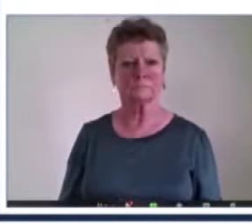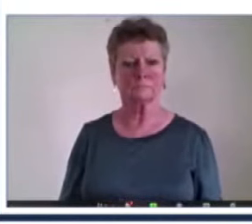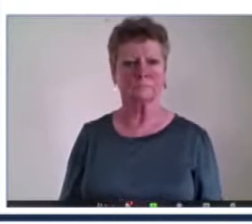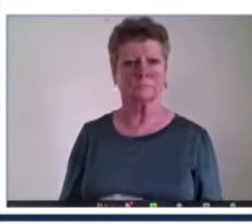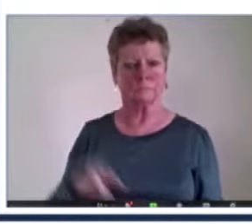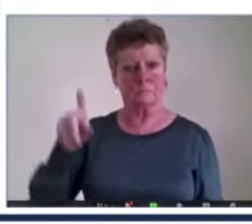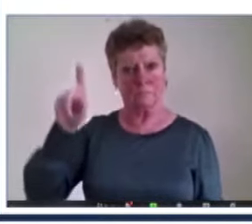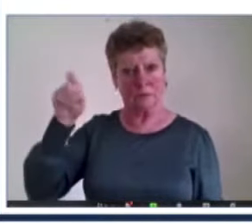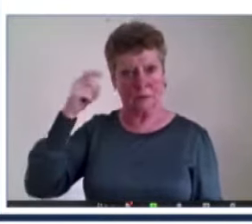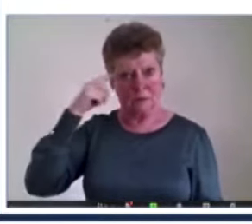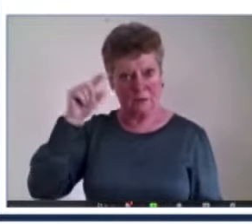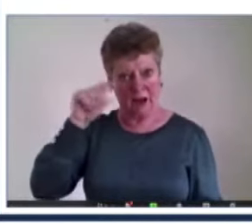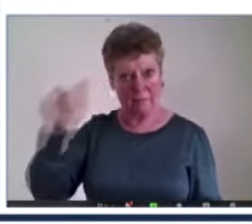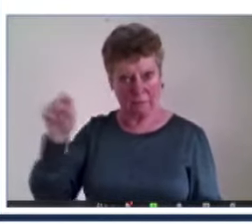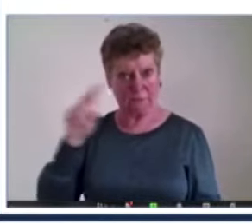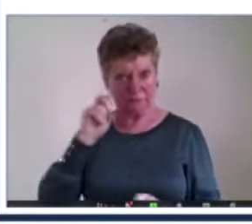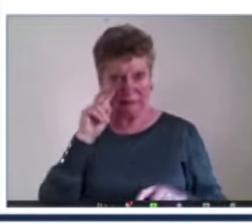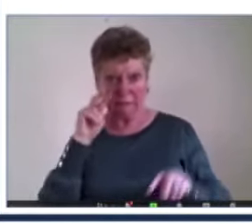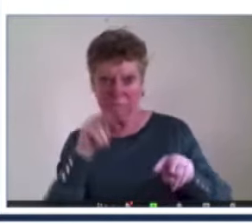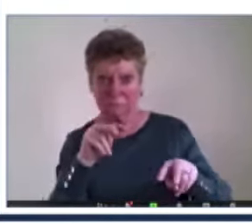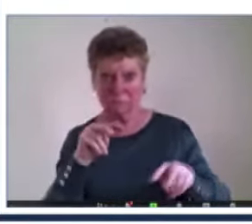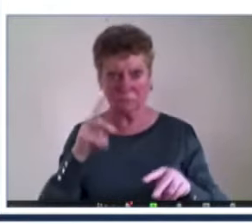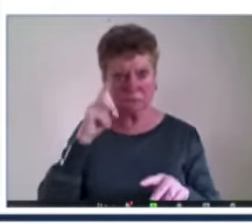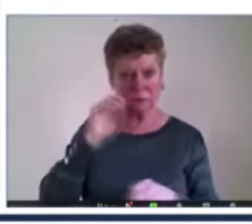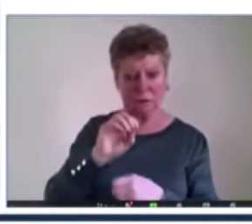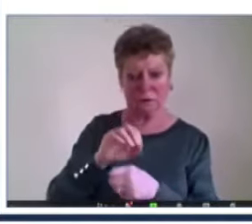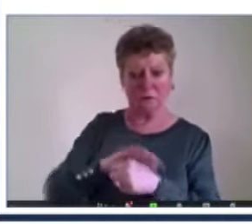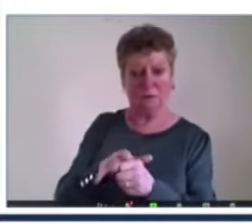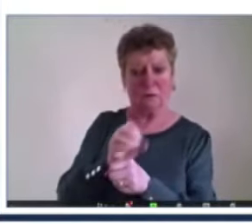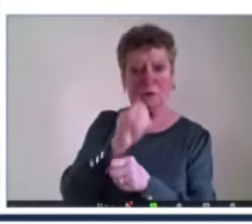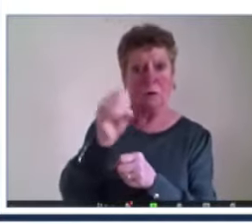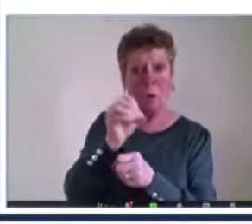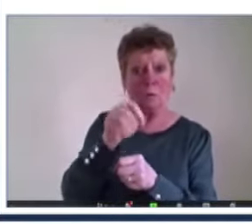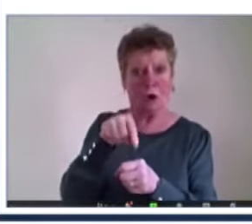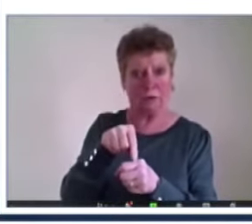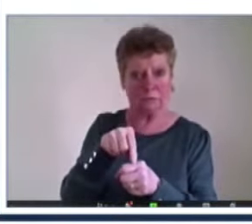for the stealth Omicron variant, and will the public be notified if it is found?